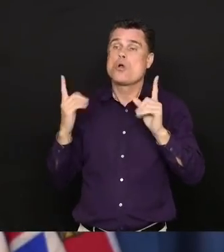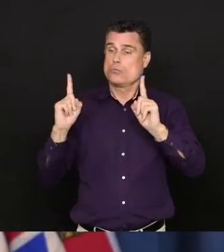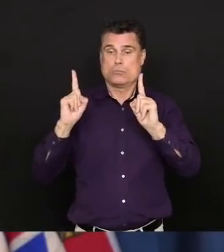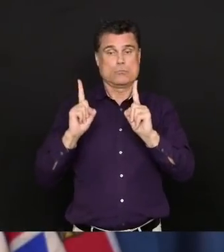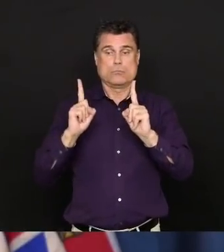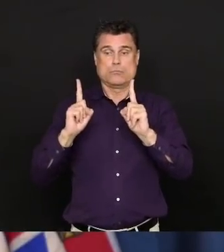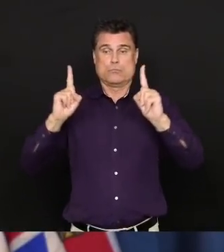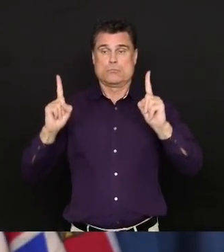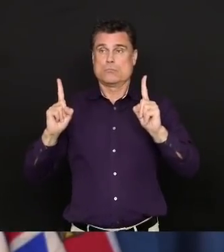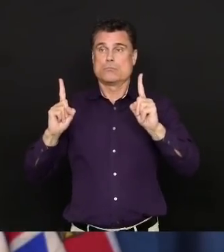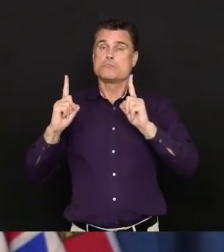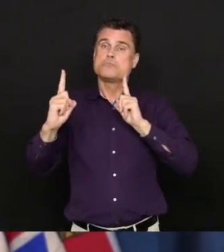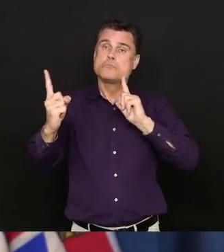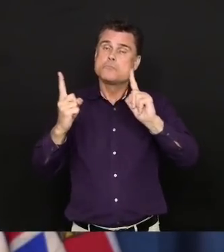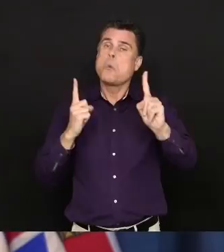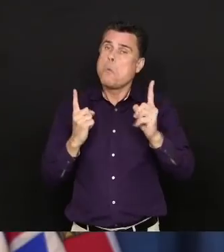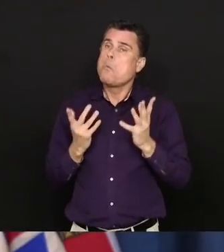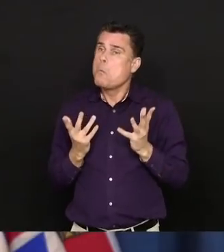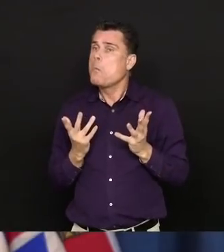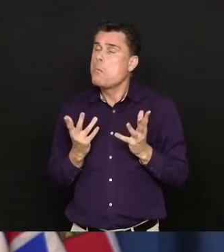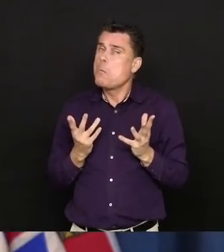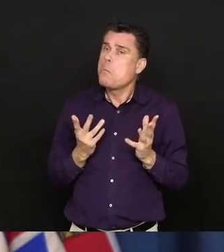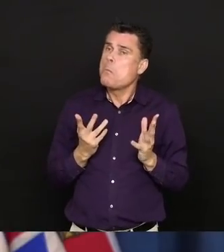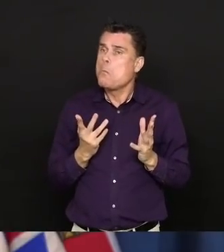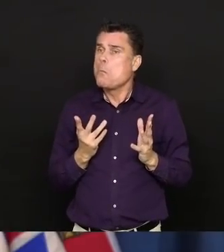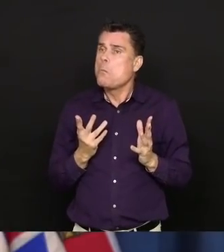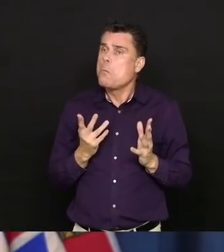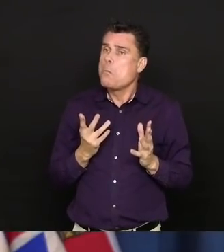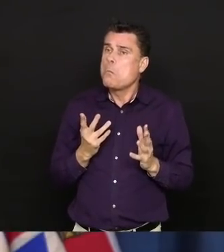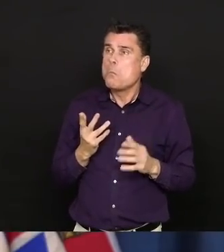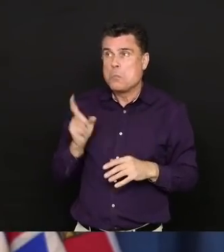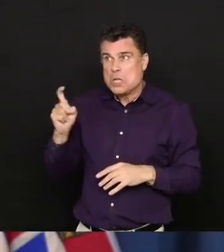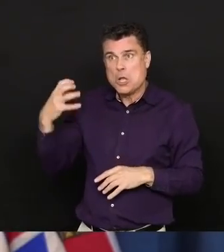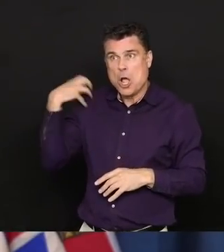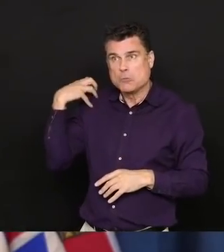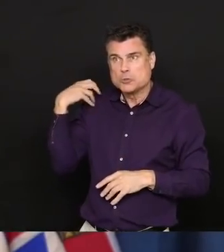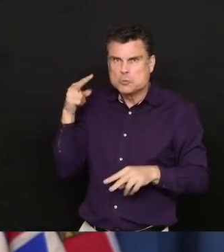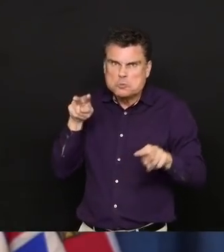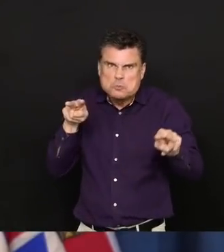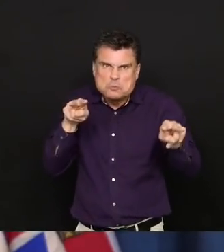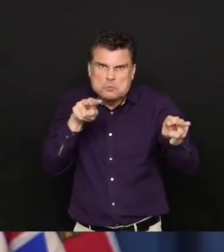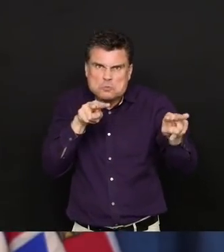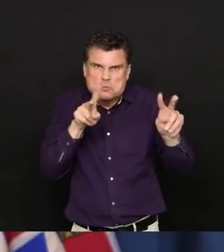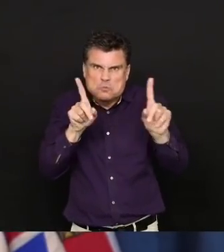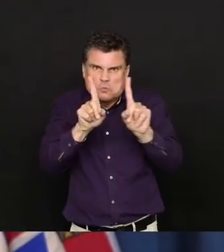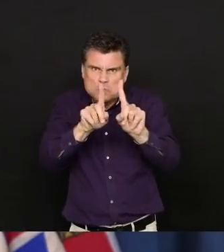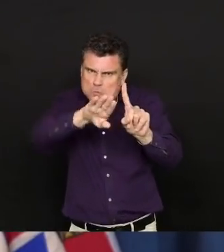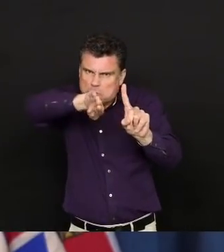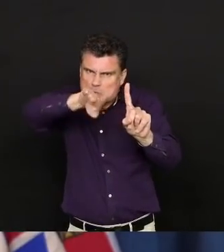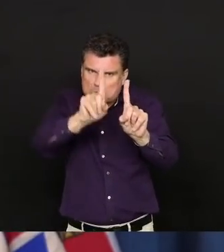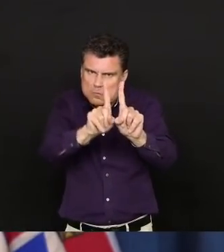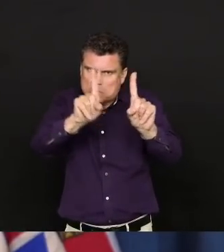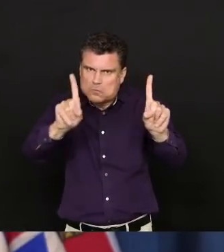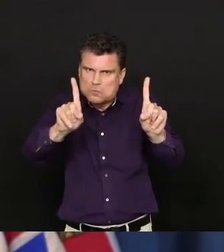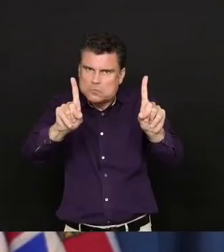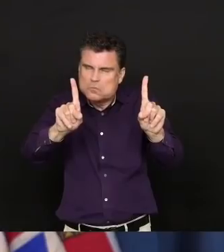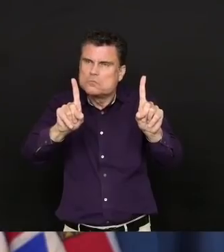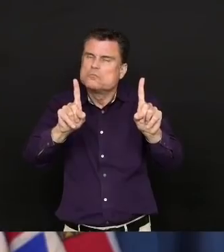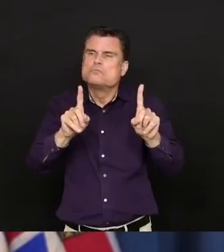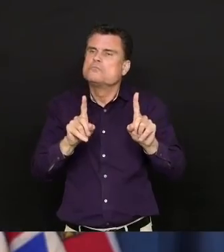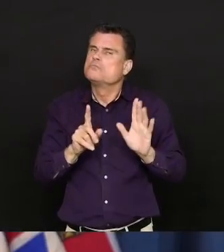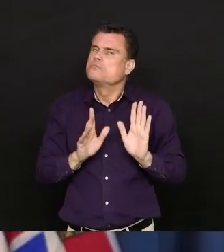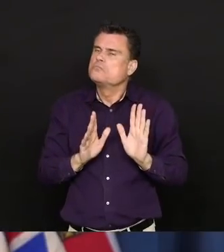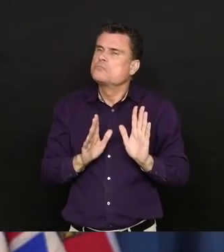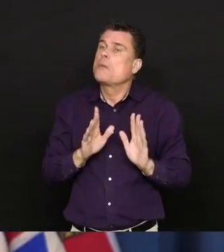people outside. What we want to do is make sure that everybody knows why we're doing this and understands the risk. And